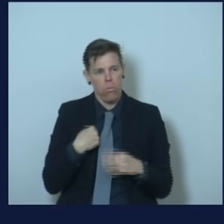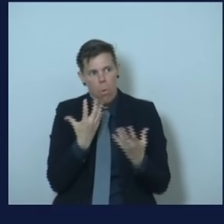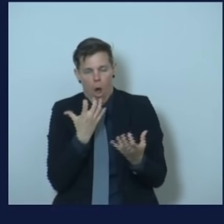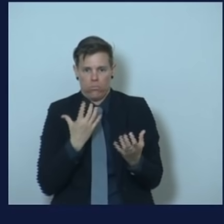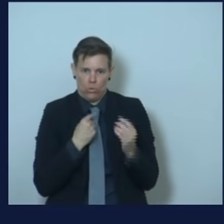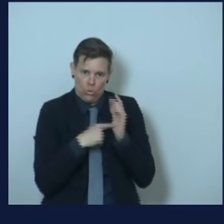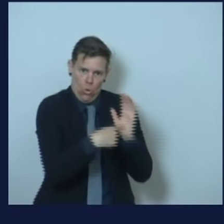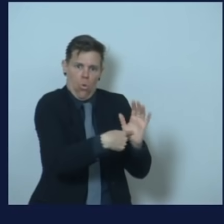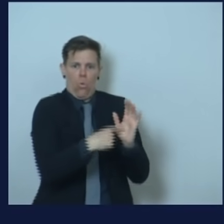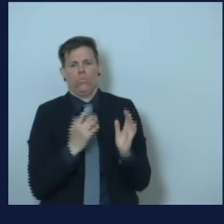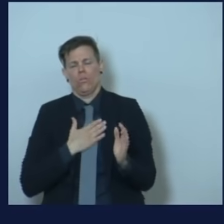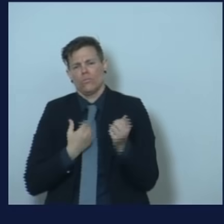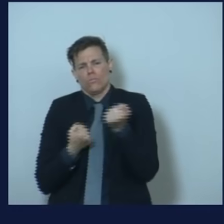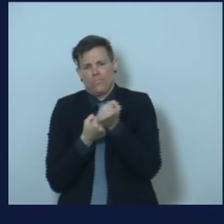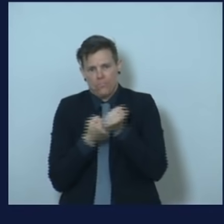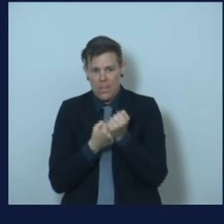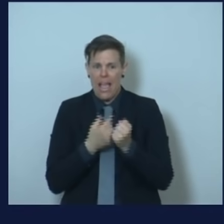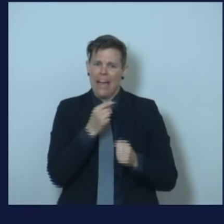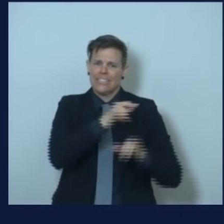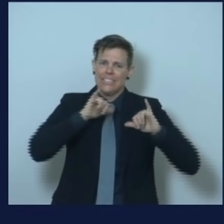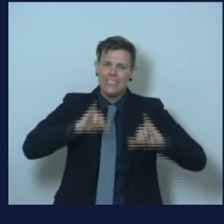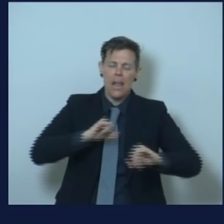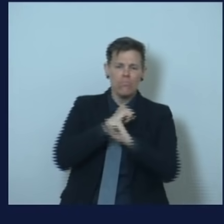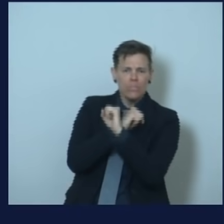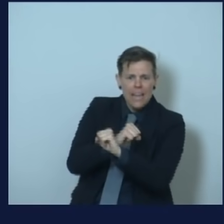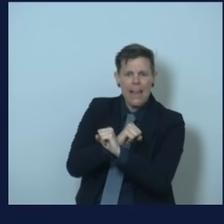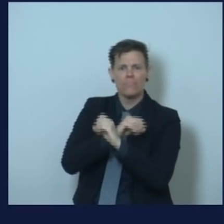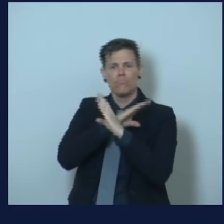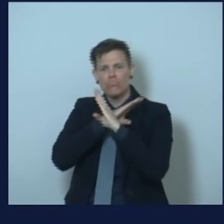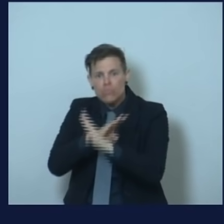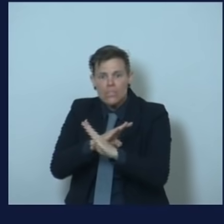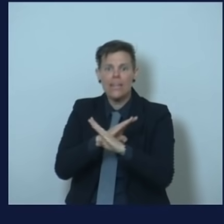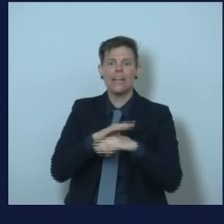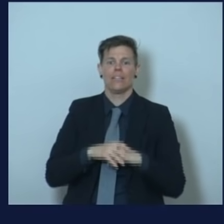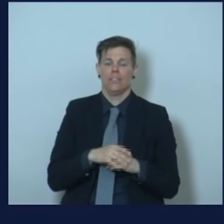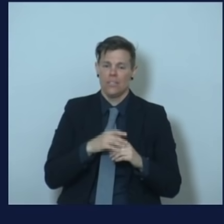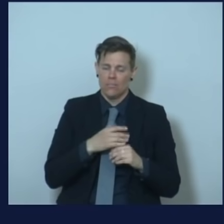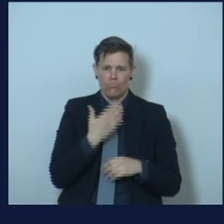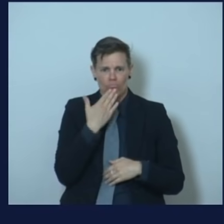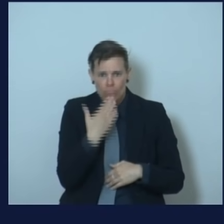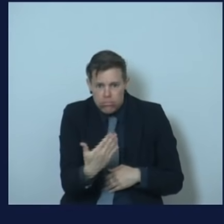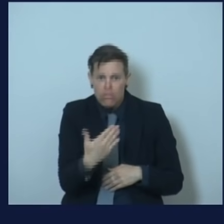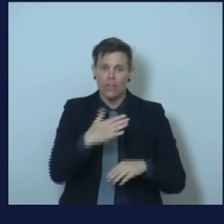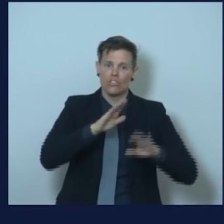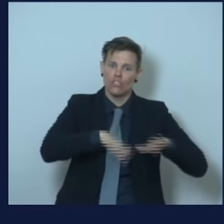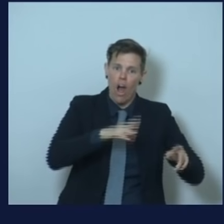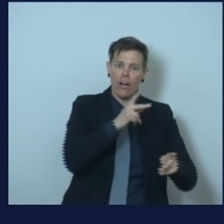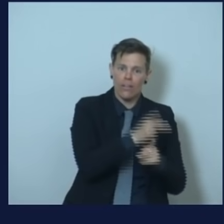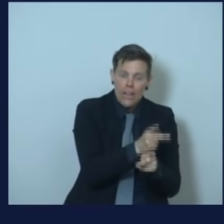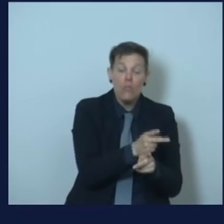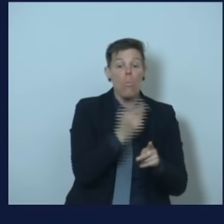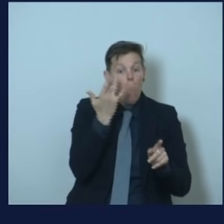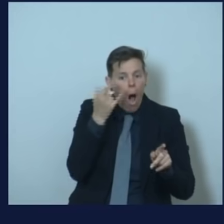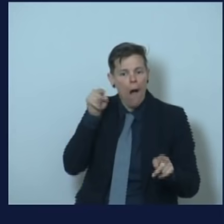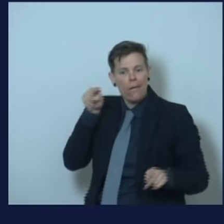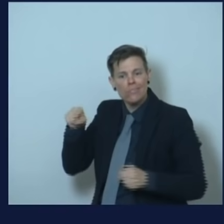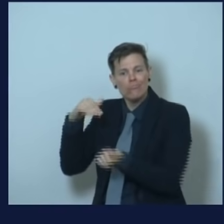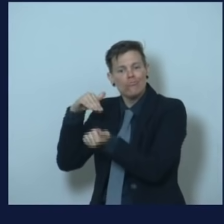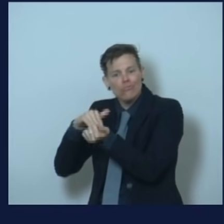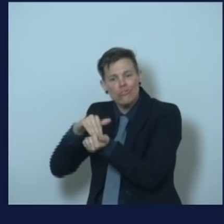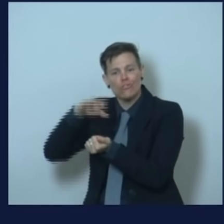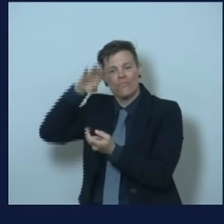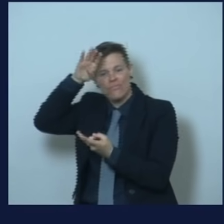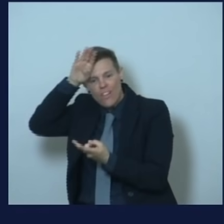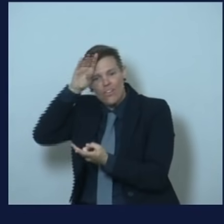and provide the necessary life-saving healthcare services that you need. So a huge shout out to all those child care centers and all those child